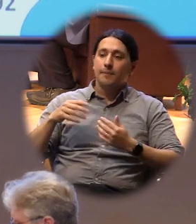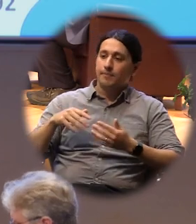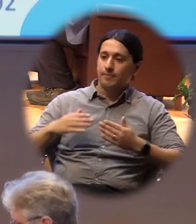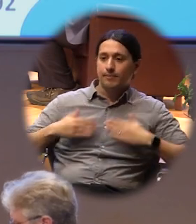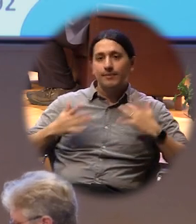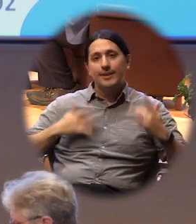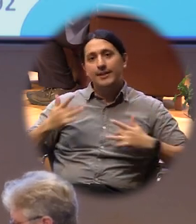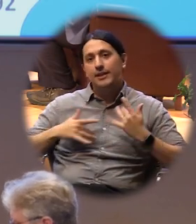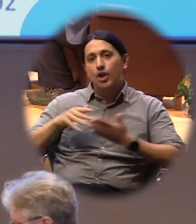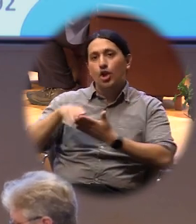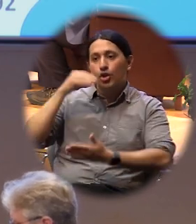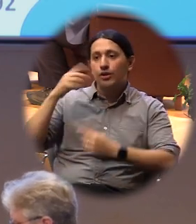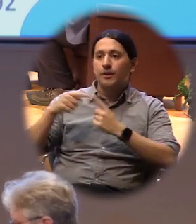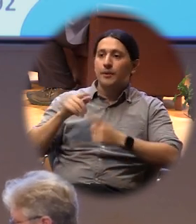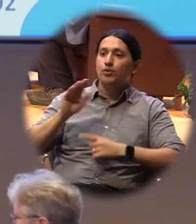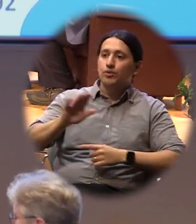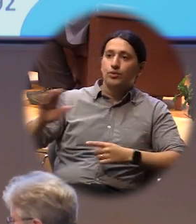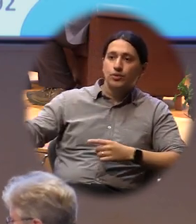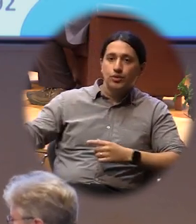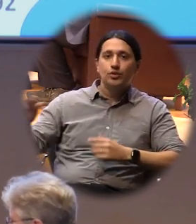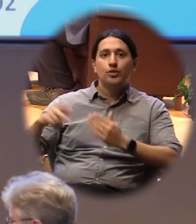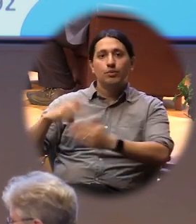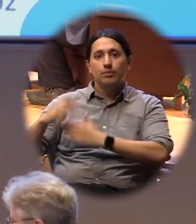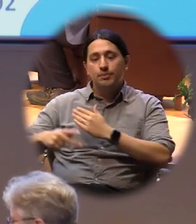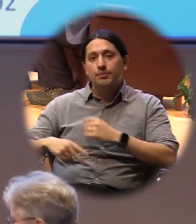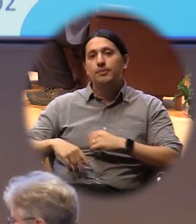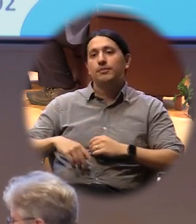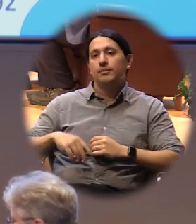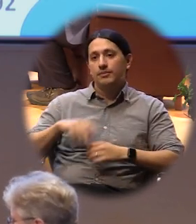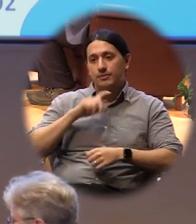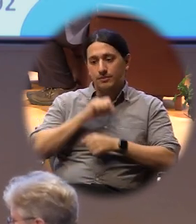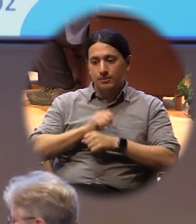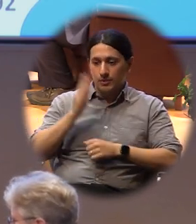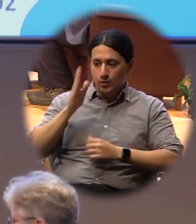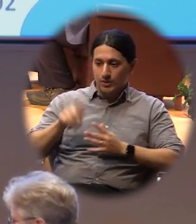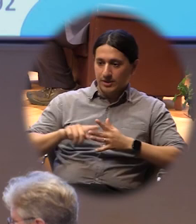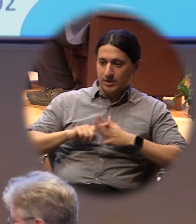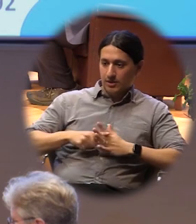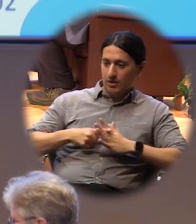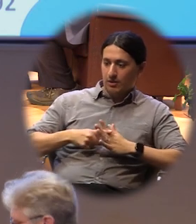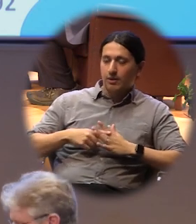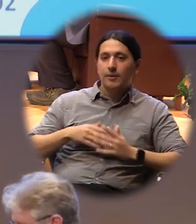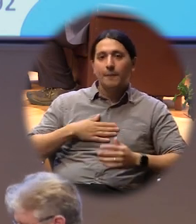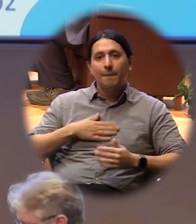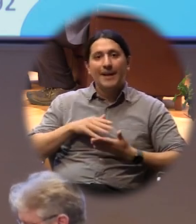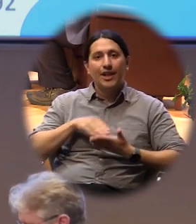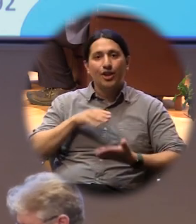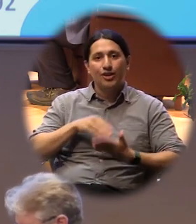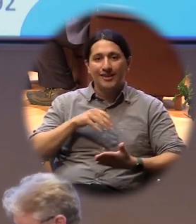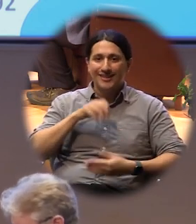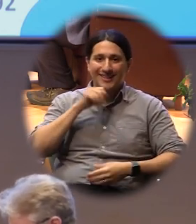and really viewing this as the start of some learning for me personally, and not the end.